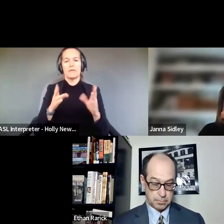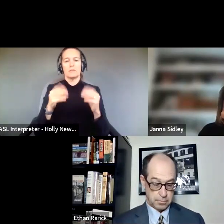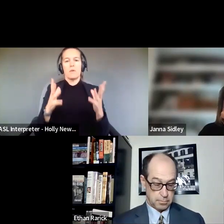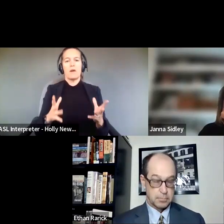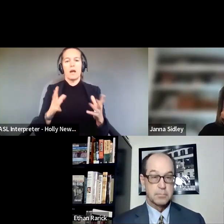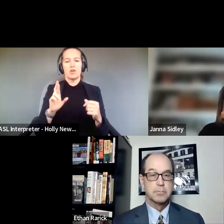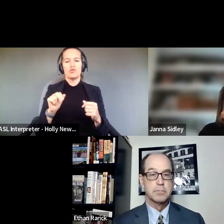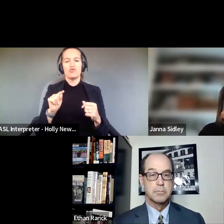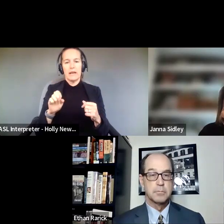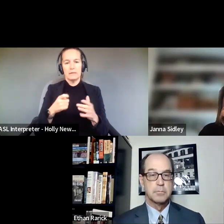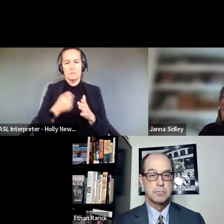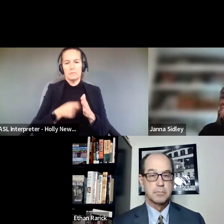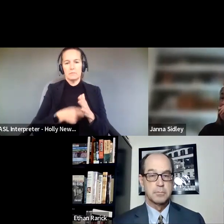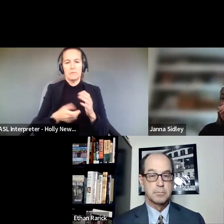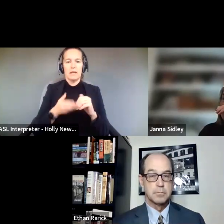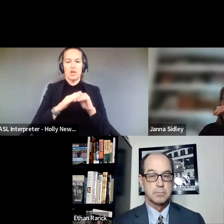rate increase.